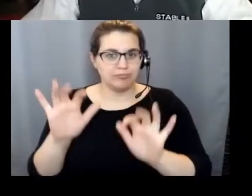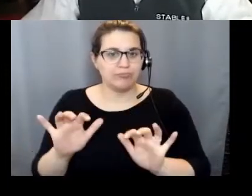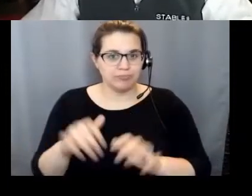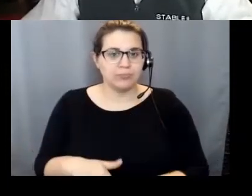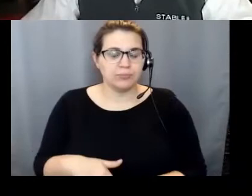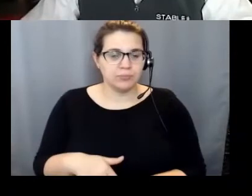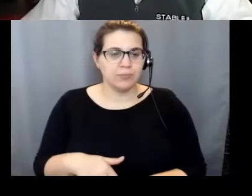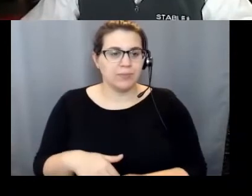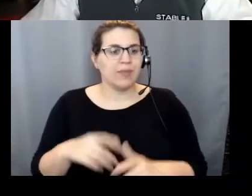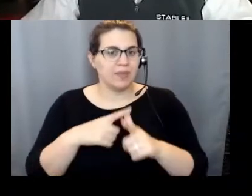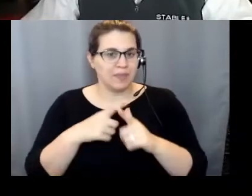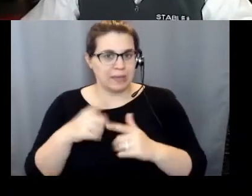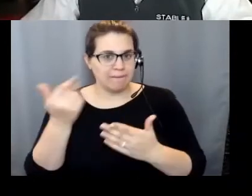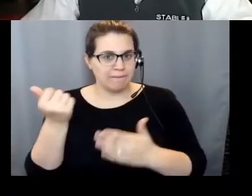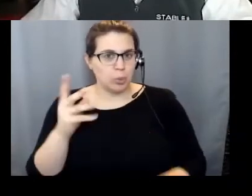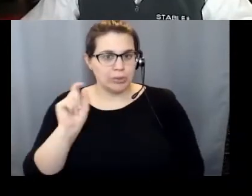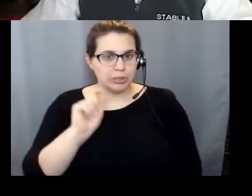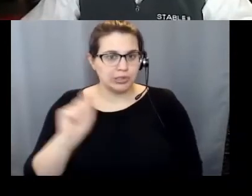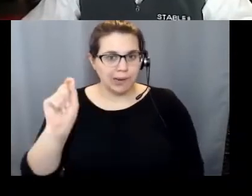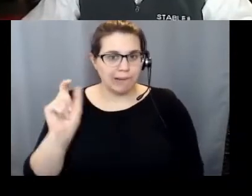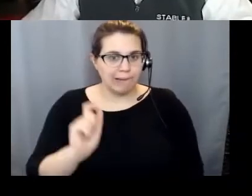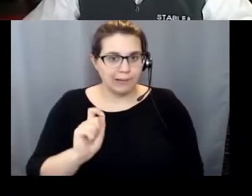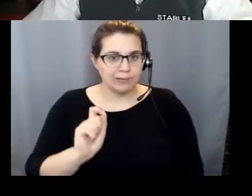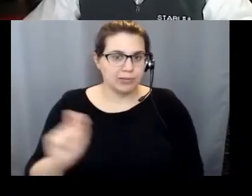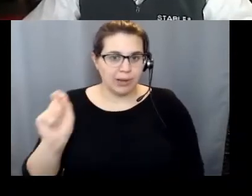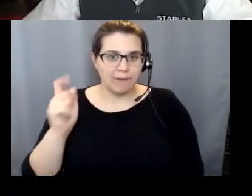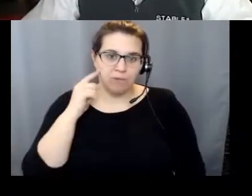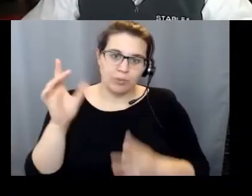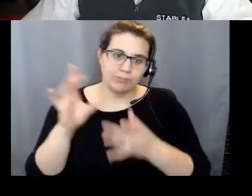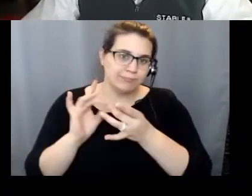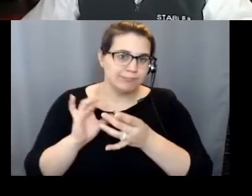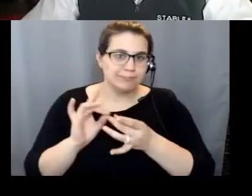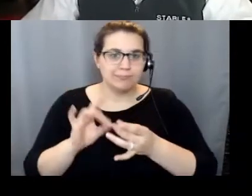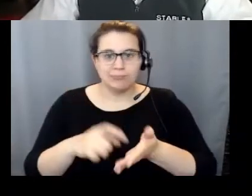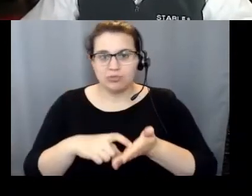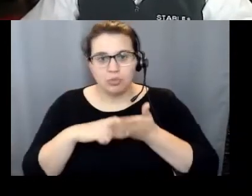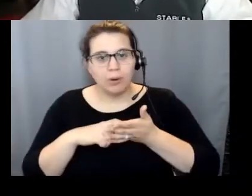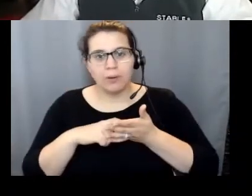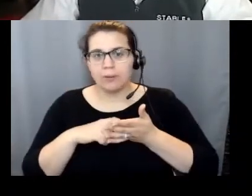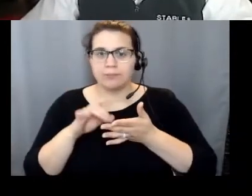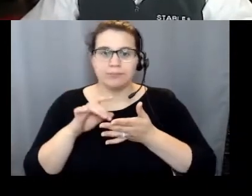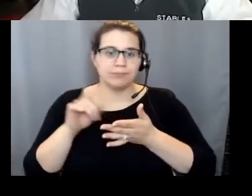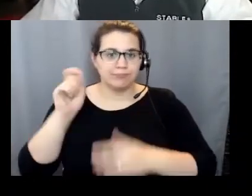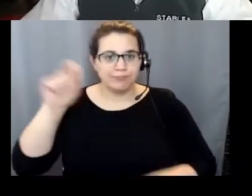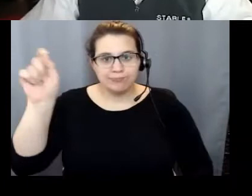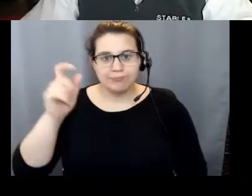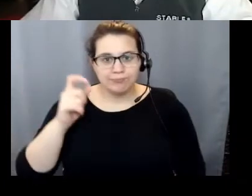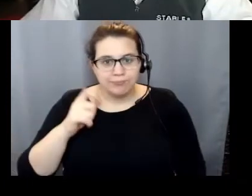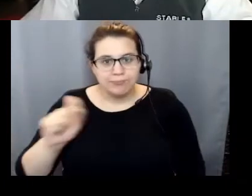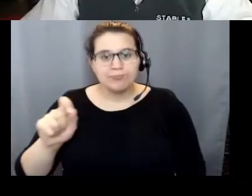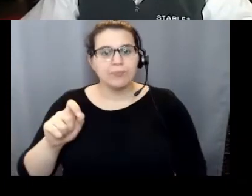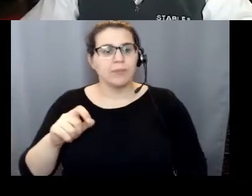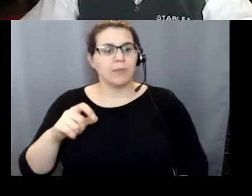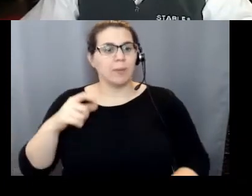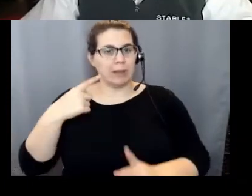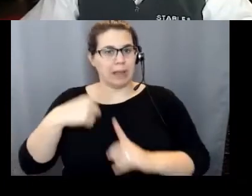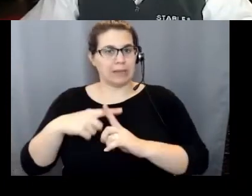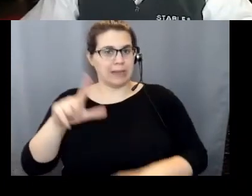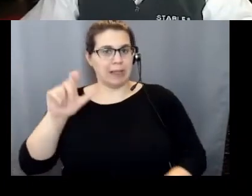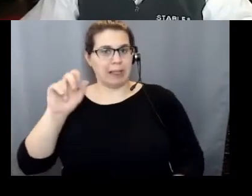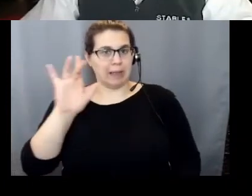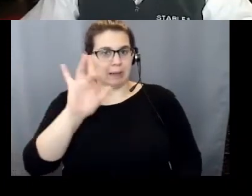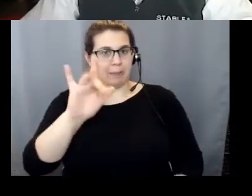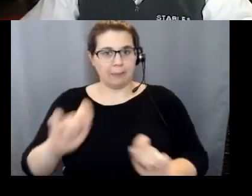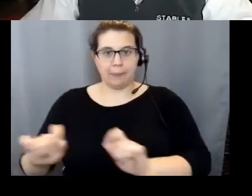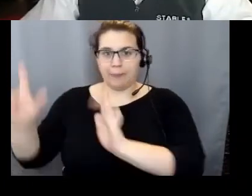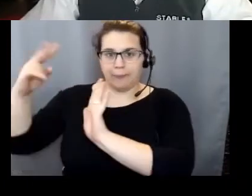couple check boxes here for disclosures that are required, also with links to them if you wanted to go out and actually